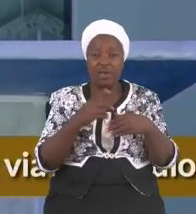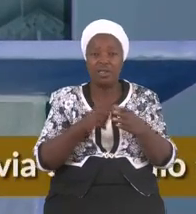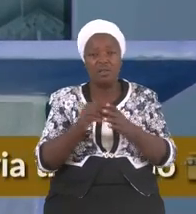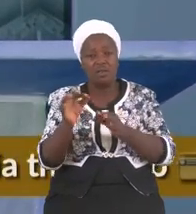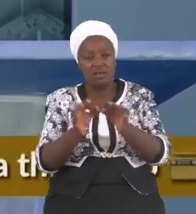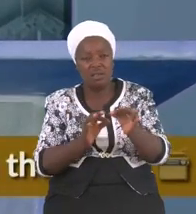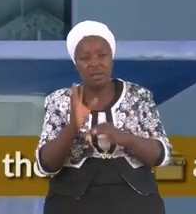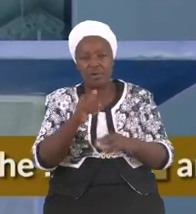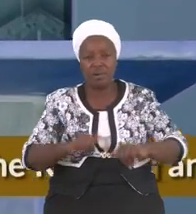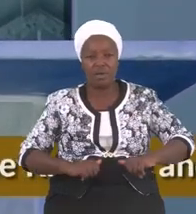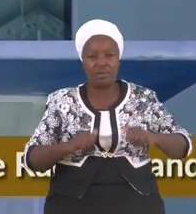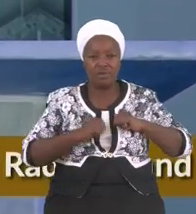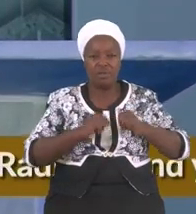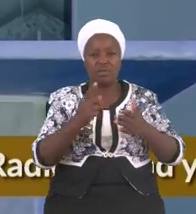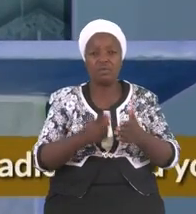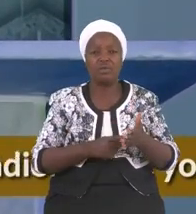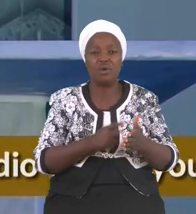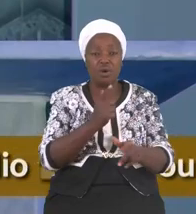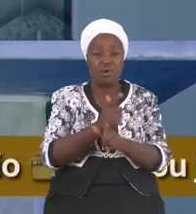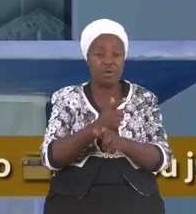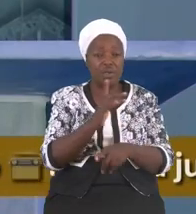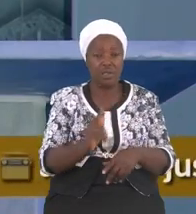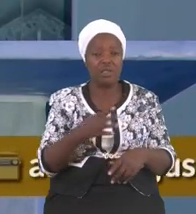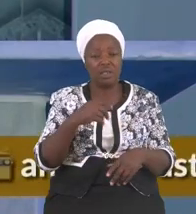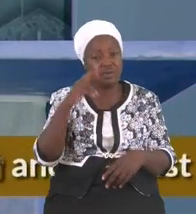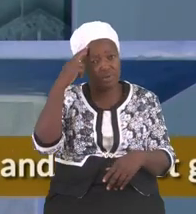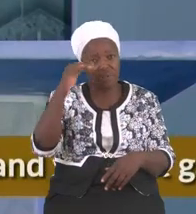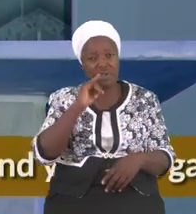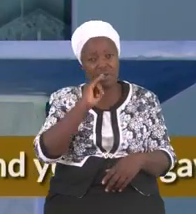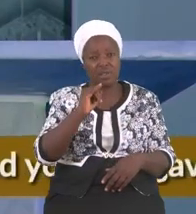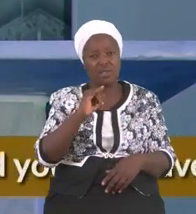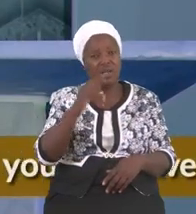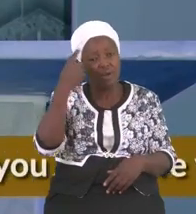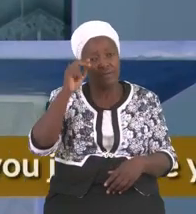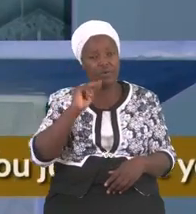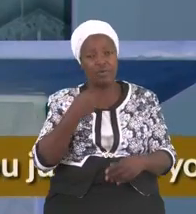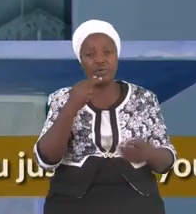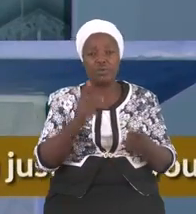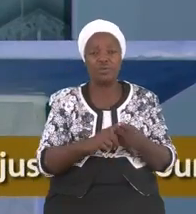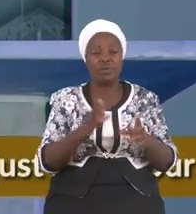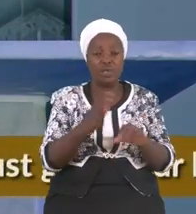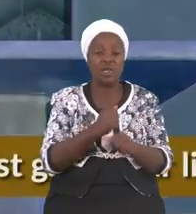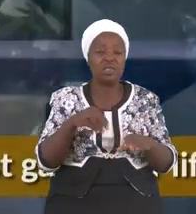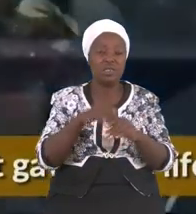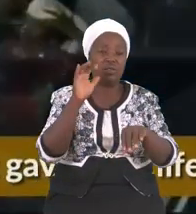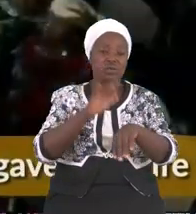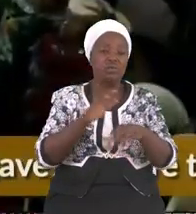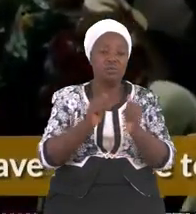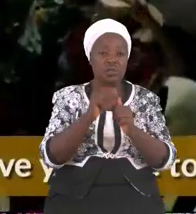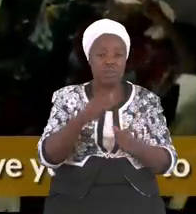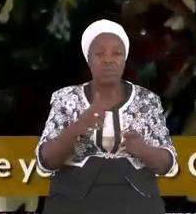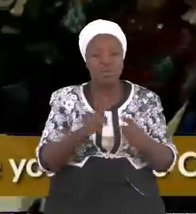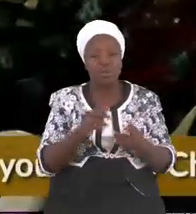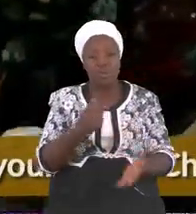correctly. The purpose is for us to get in touch with you to help you grow